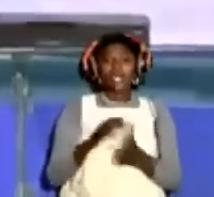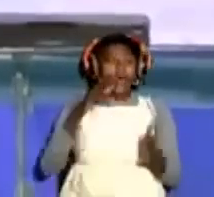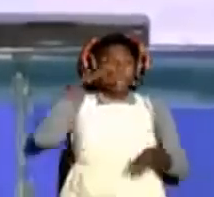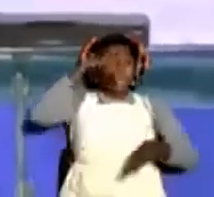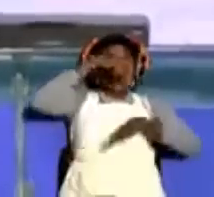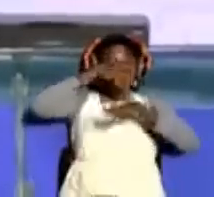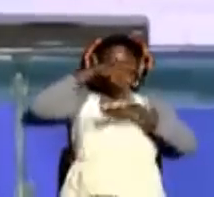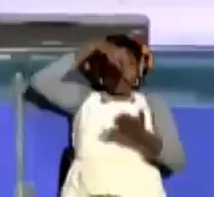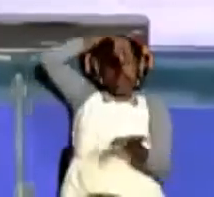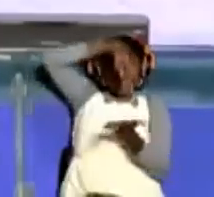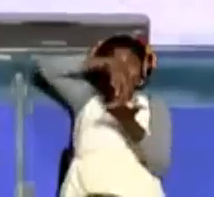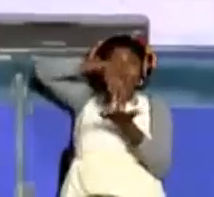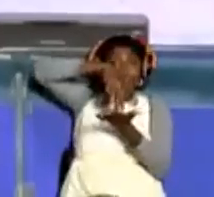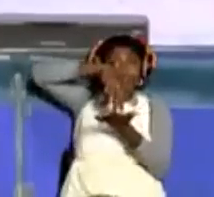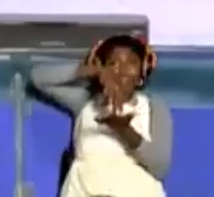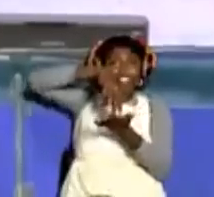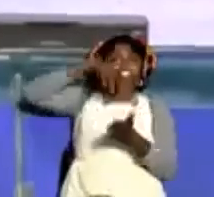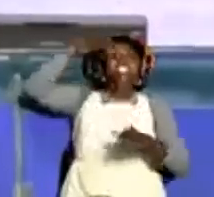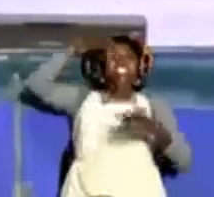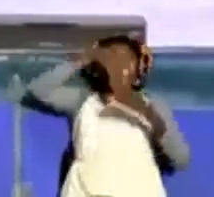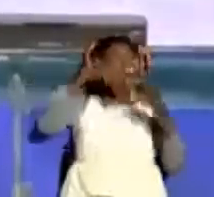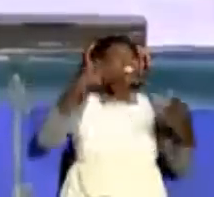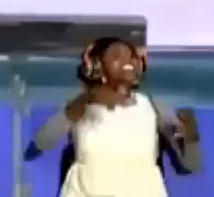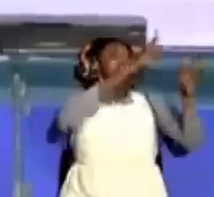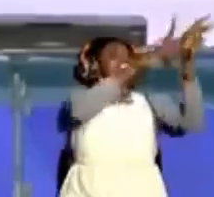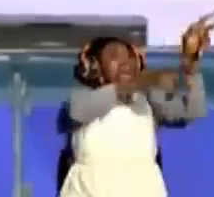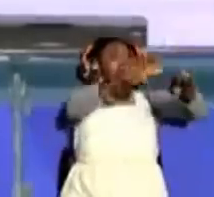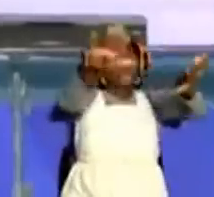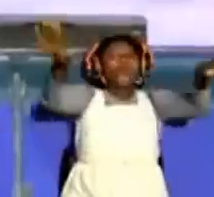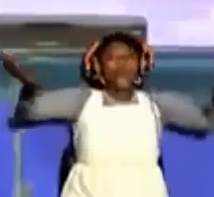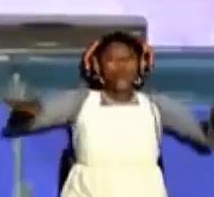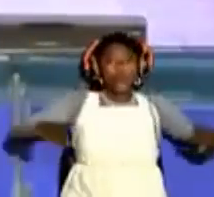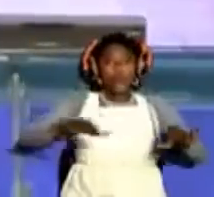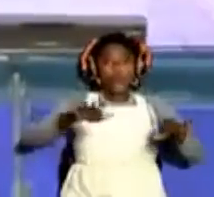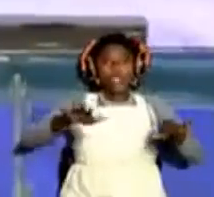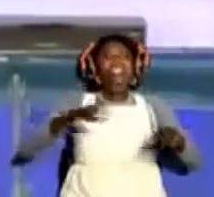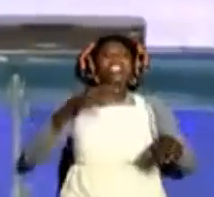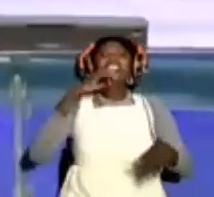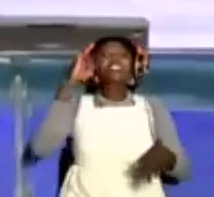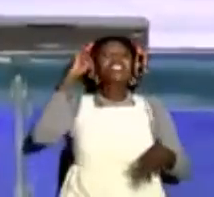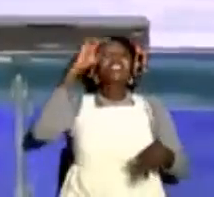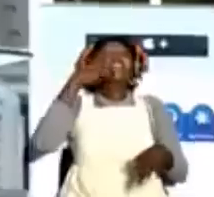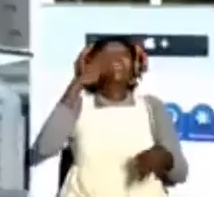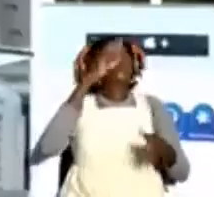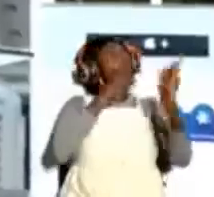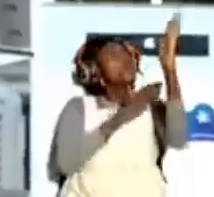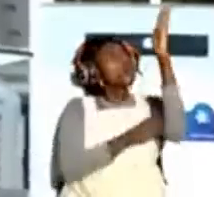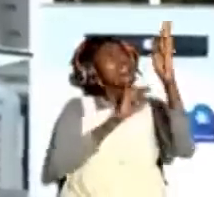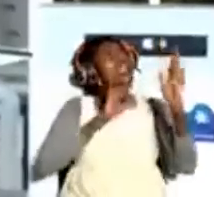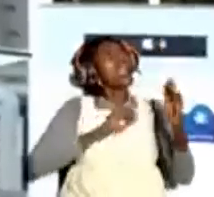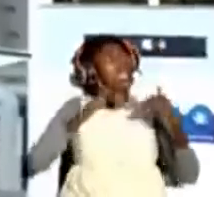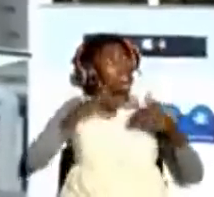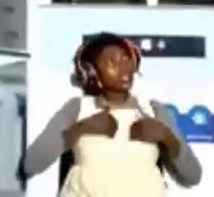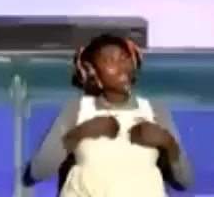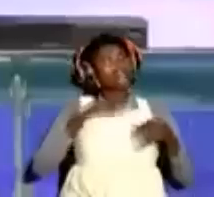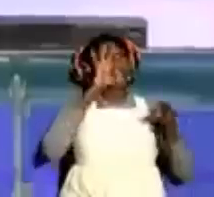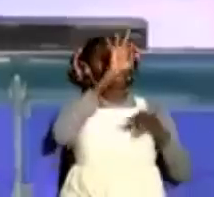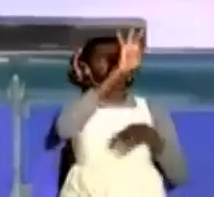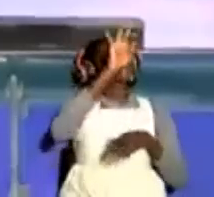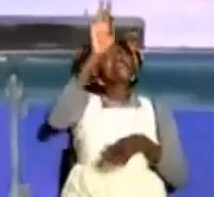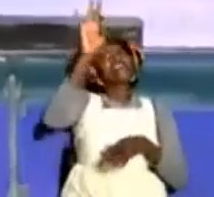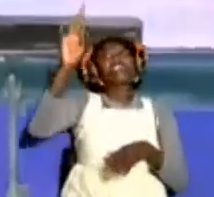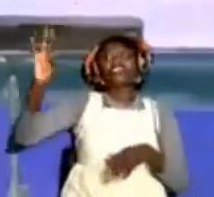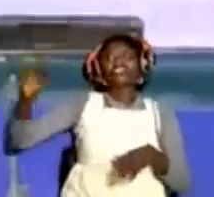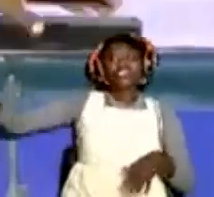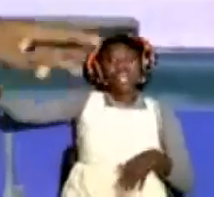Paul stood up in the midst of the Ephesians. He said, "All of you know, I have gone about preaching among